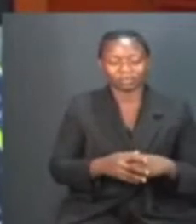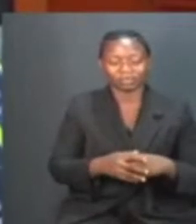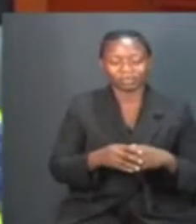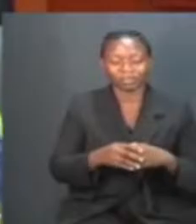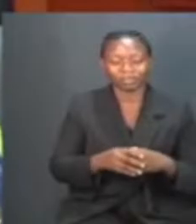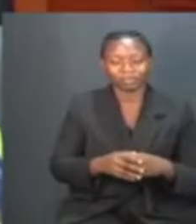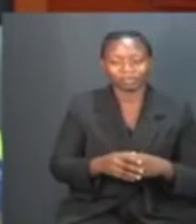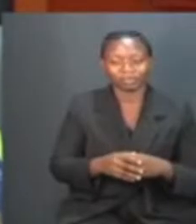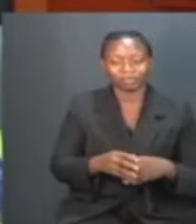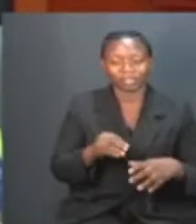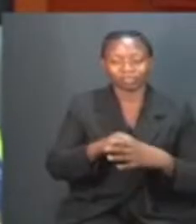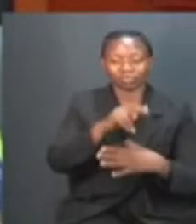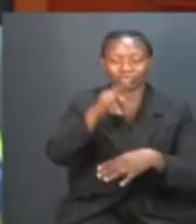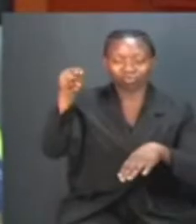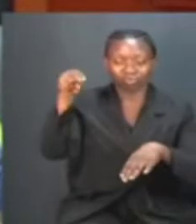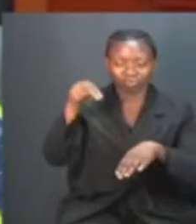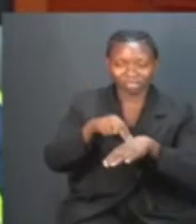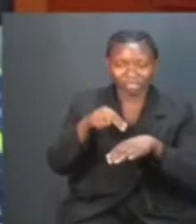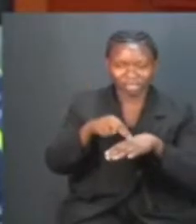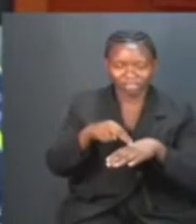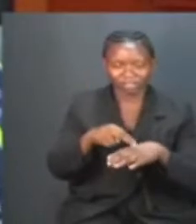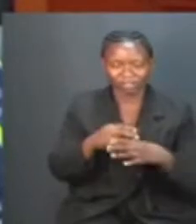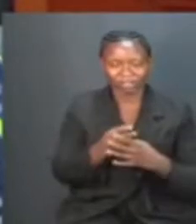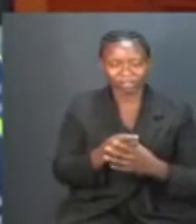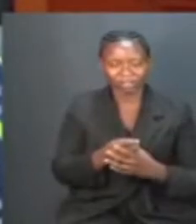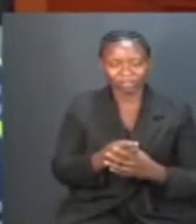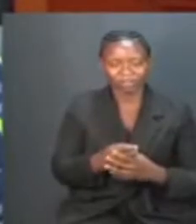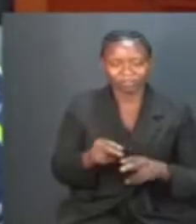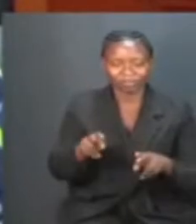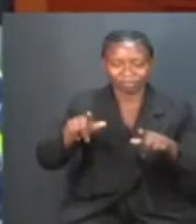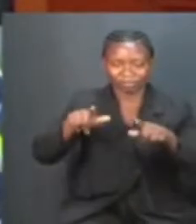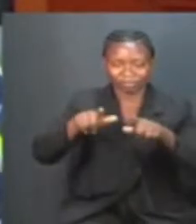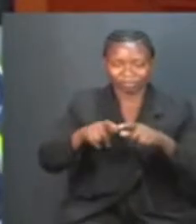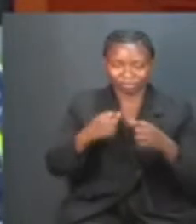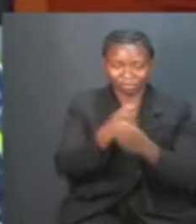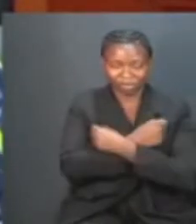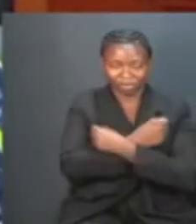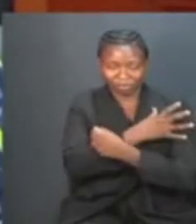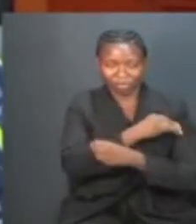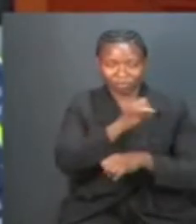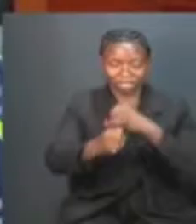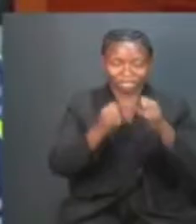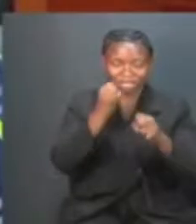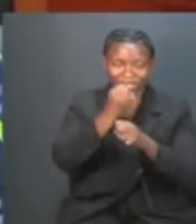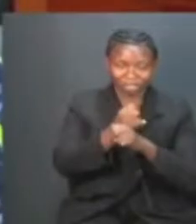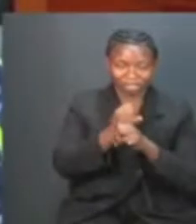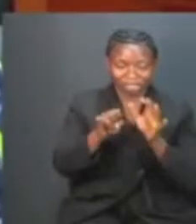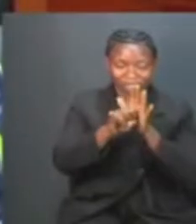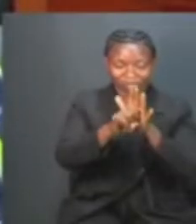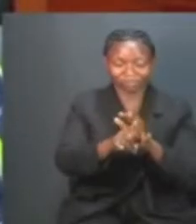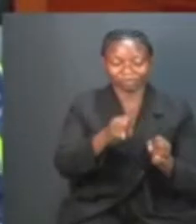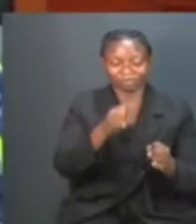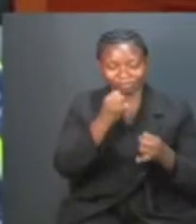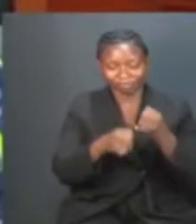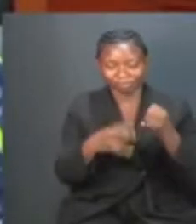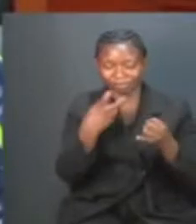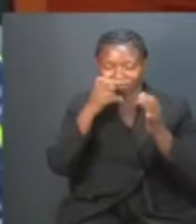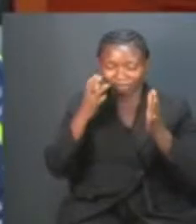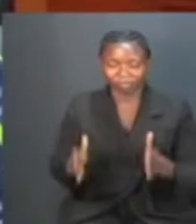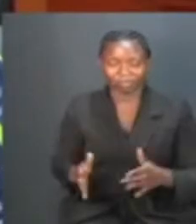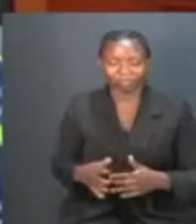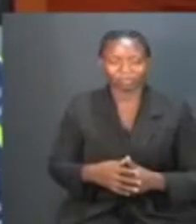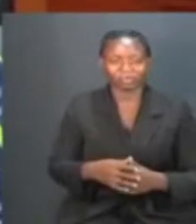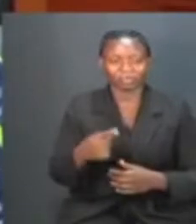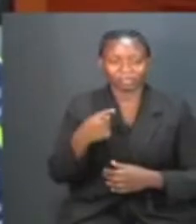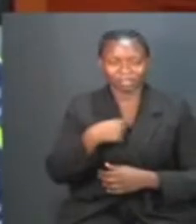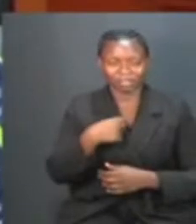resilience into national visibility, harmony, and international recognition. Lastly, Mr. Speaker, I